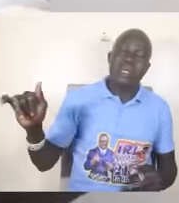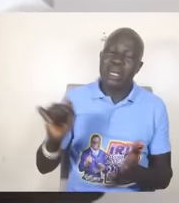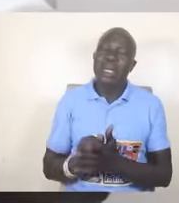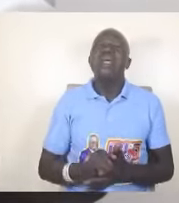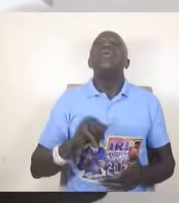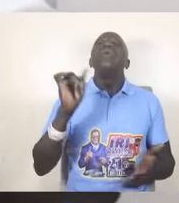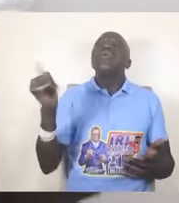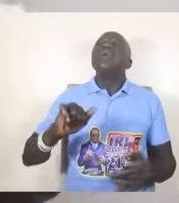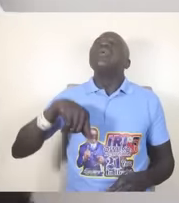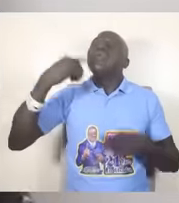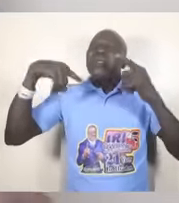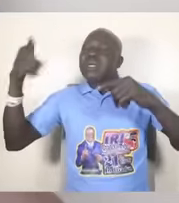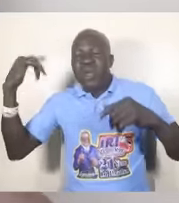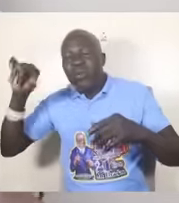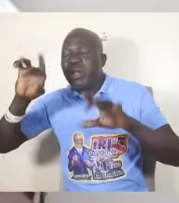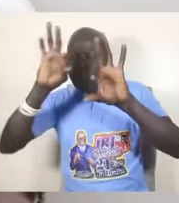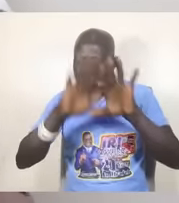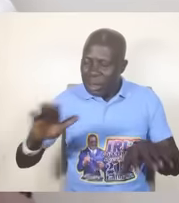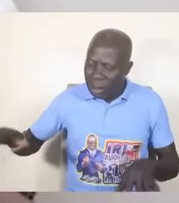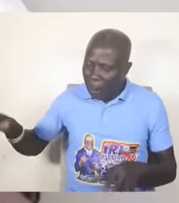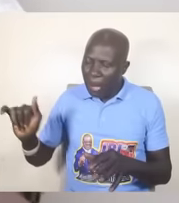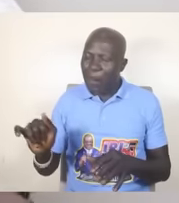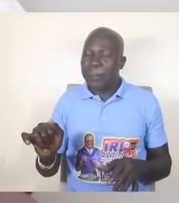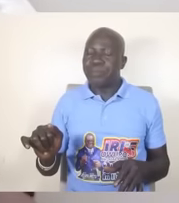What so for a woman? They say to their children.